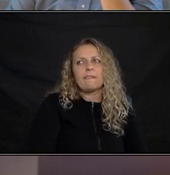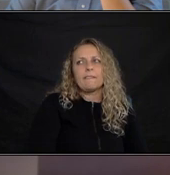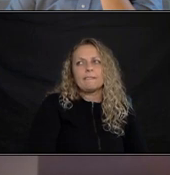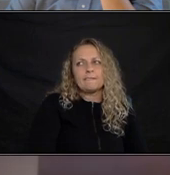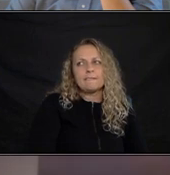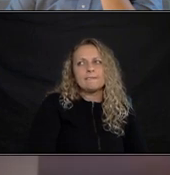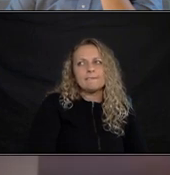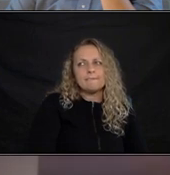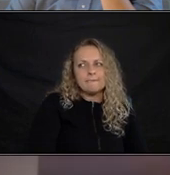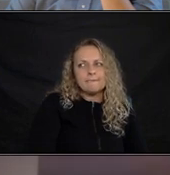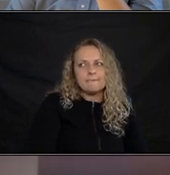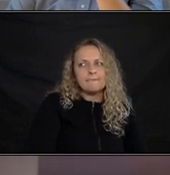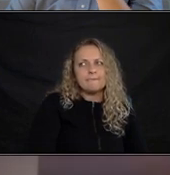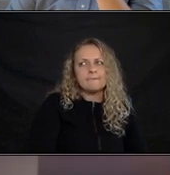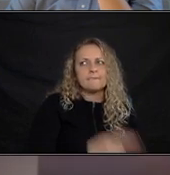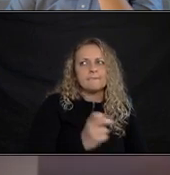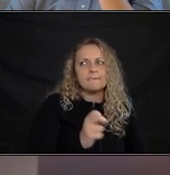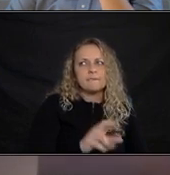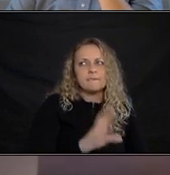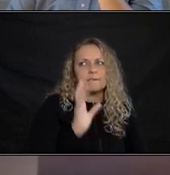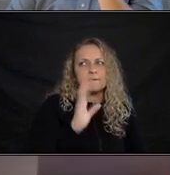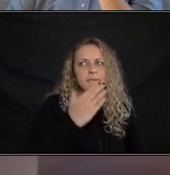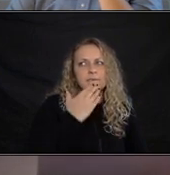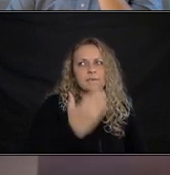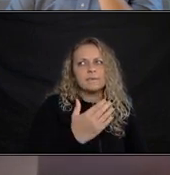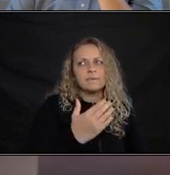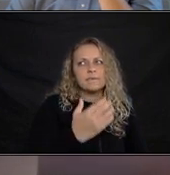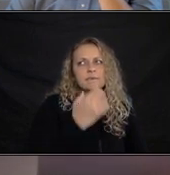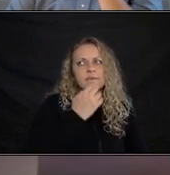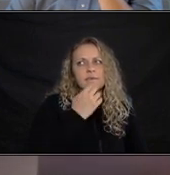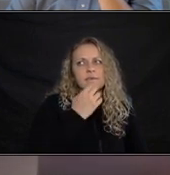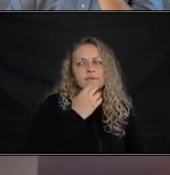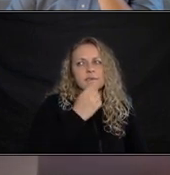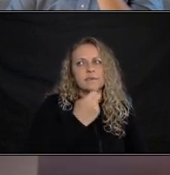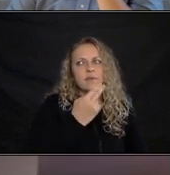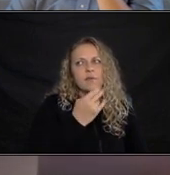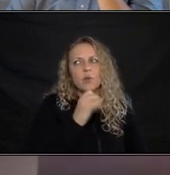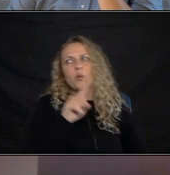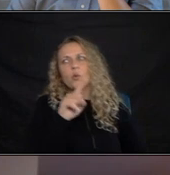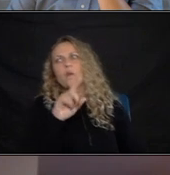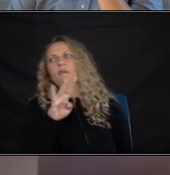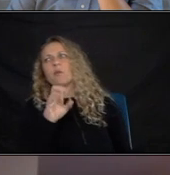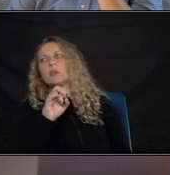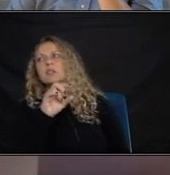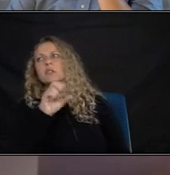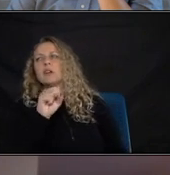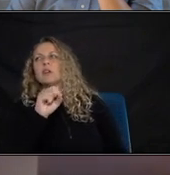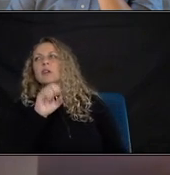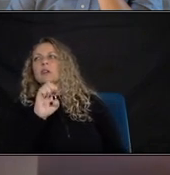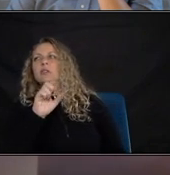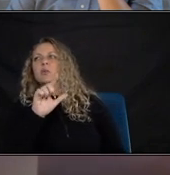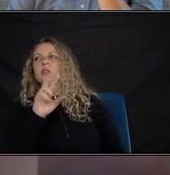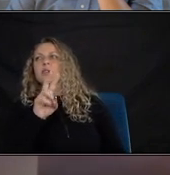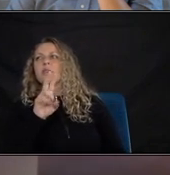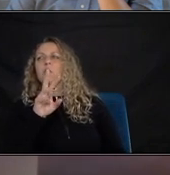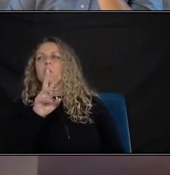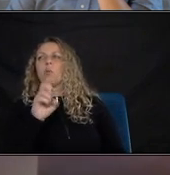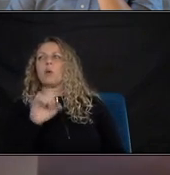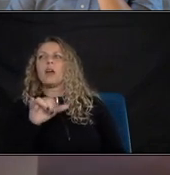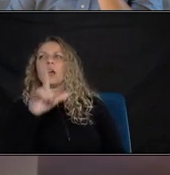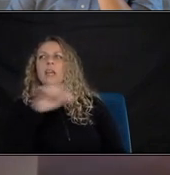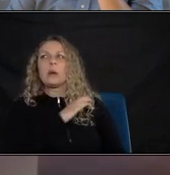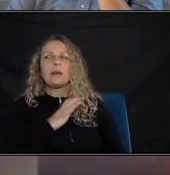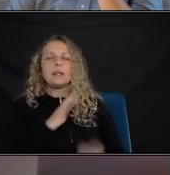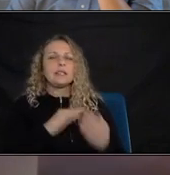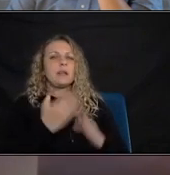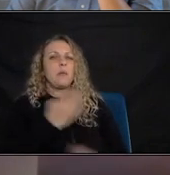And so, Ms. Sawyer. Thank you. Dear Mayor, City Moyer, 140 Southeast 27th Way. Dear Mayor and Commissioners, the City